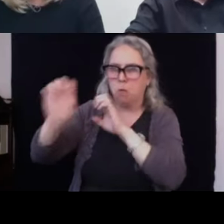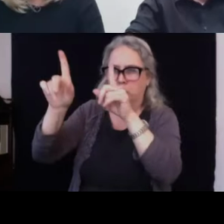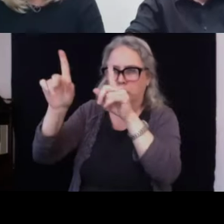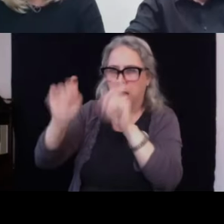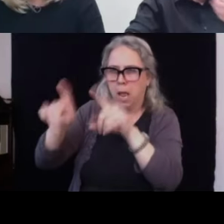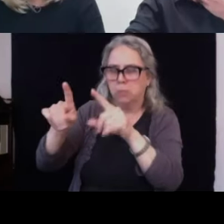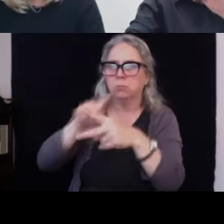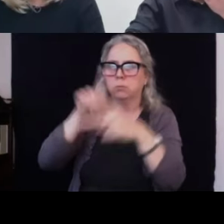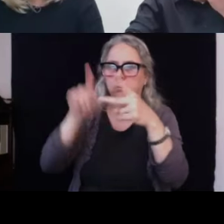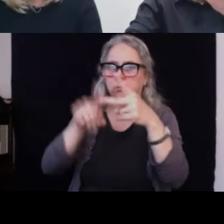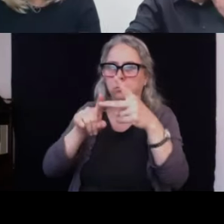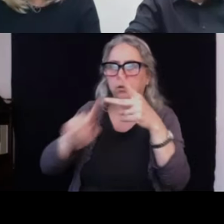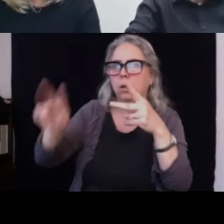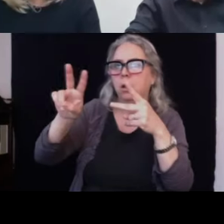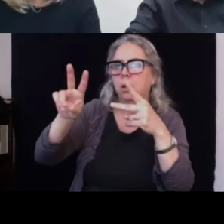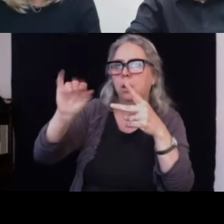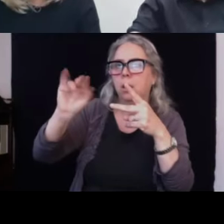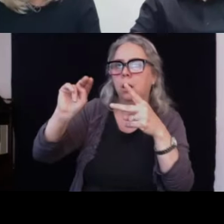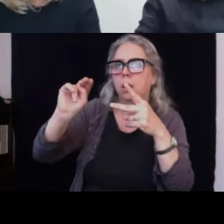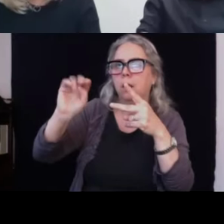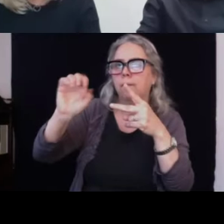or the Vineland.